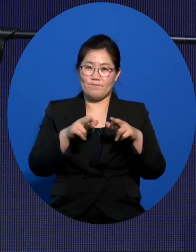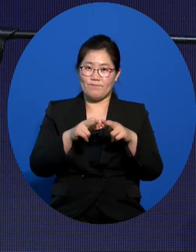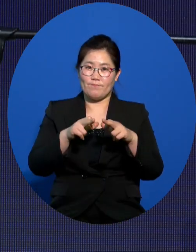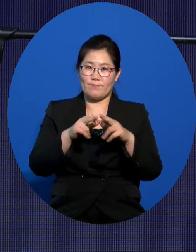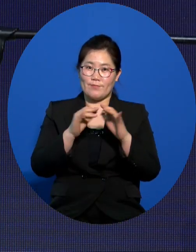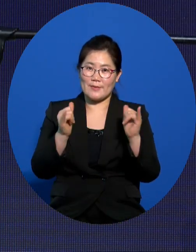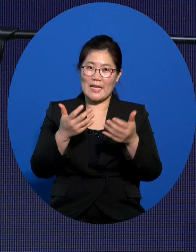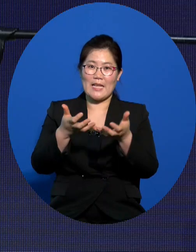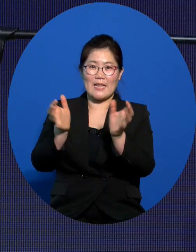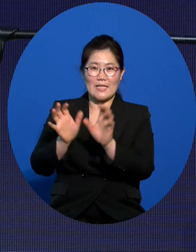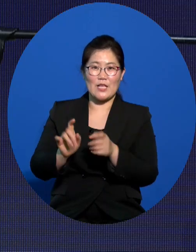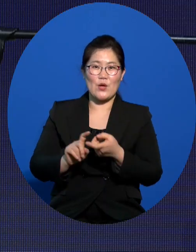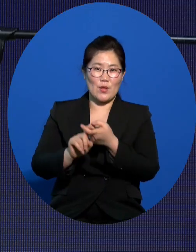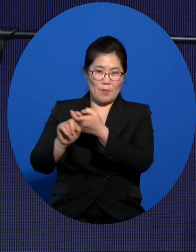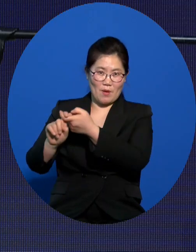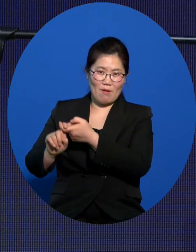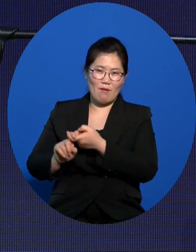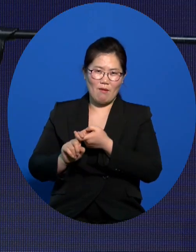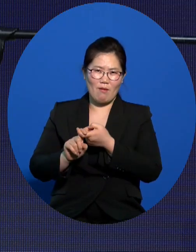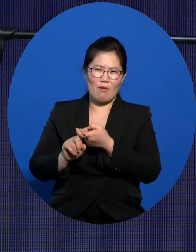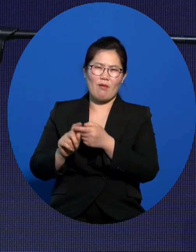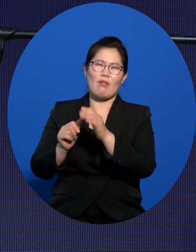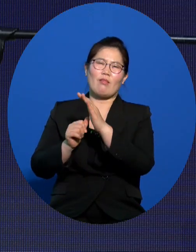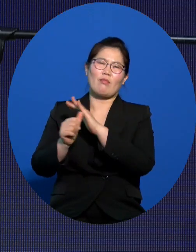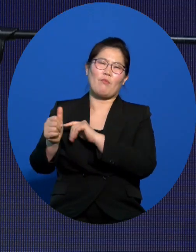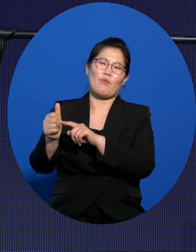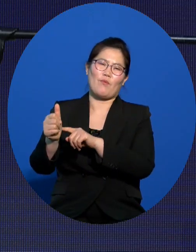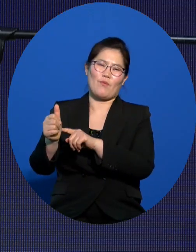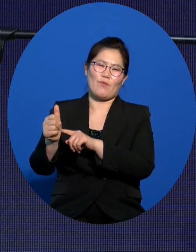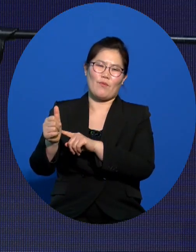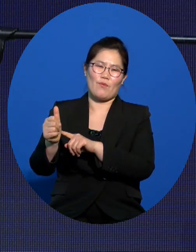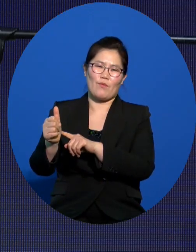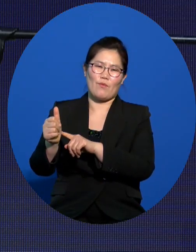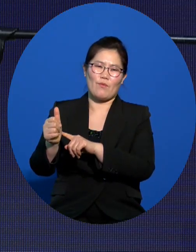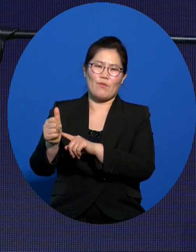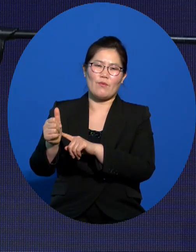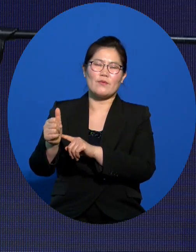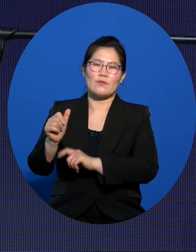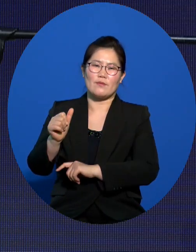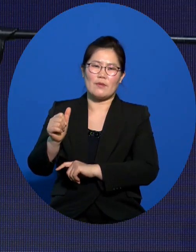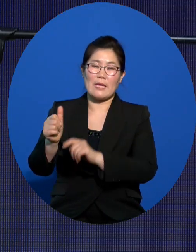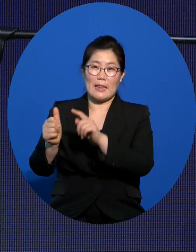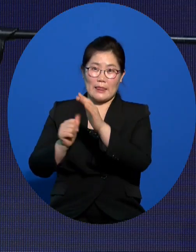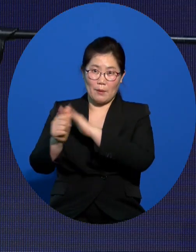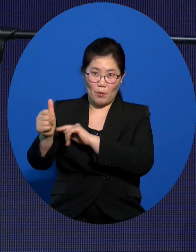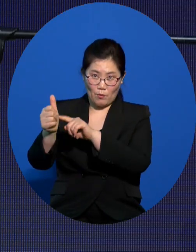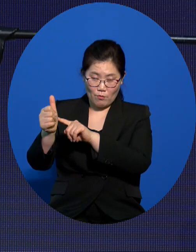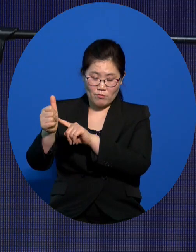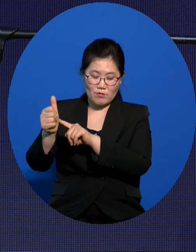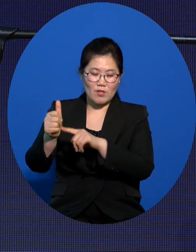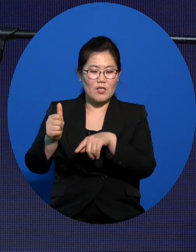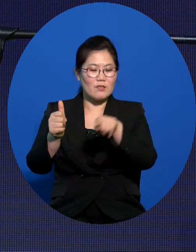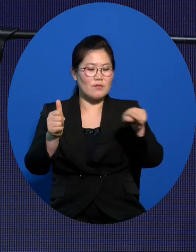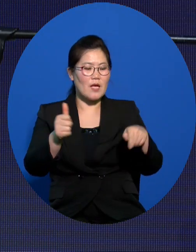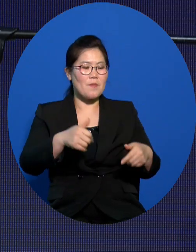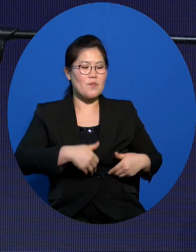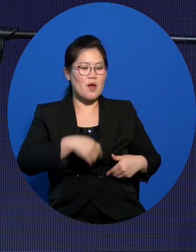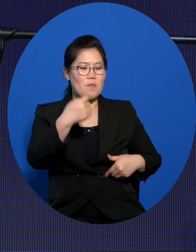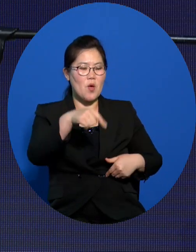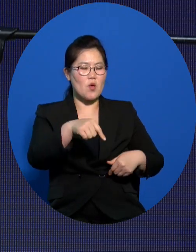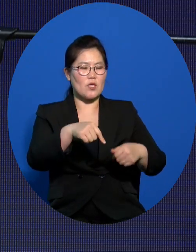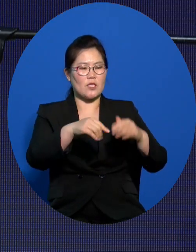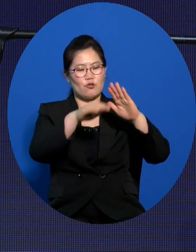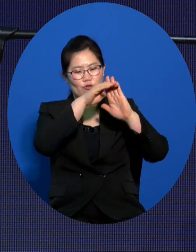As a way to overcome this challenge, I think that the representatives of the different disability